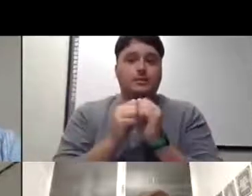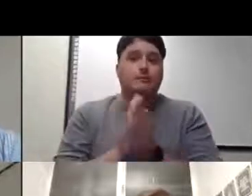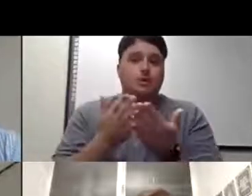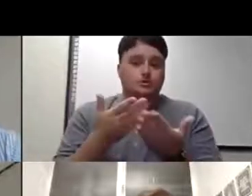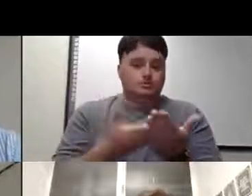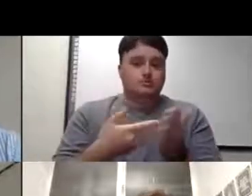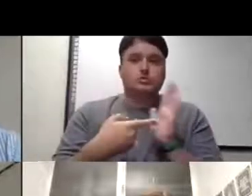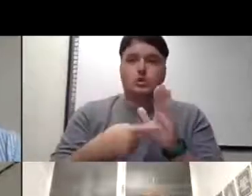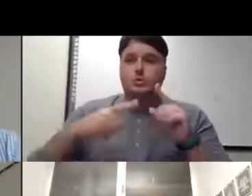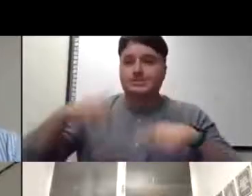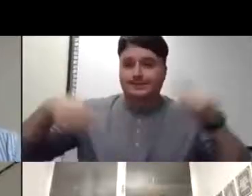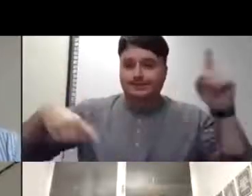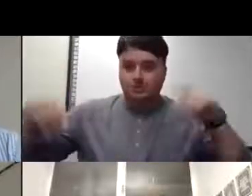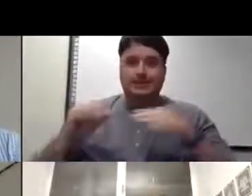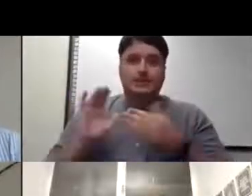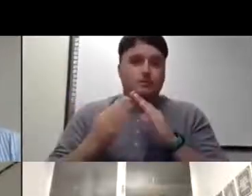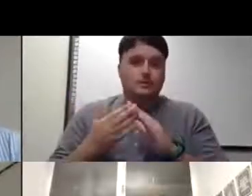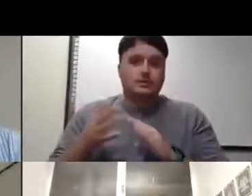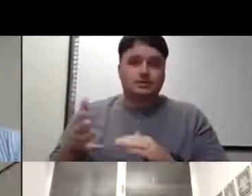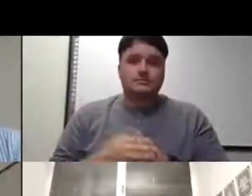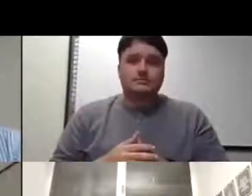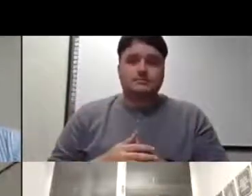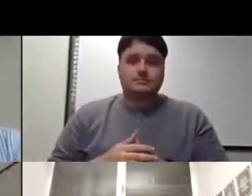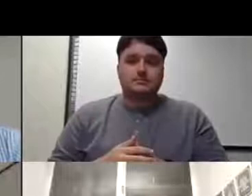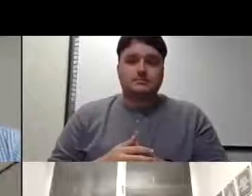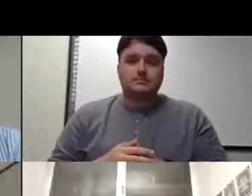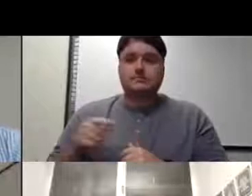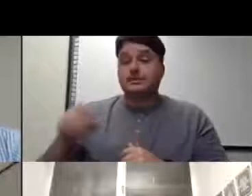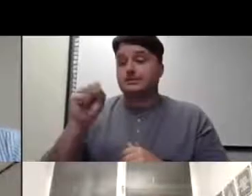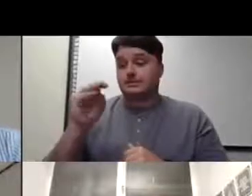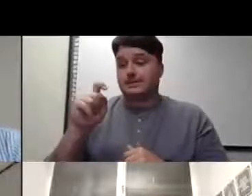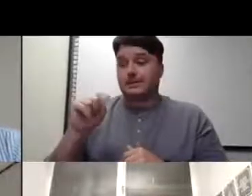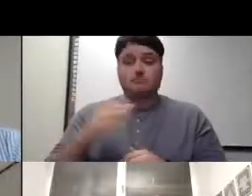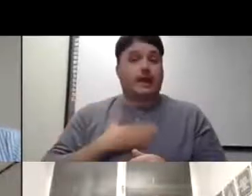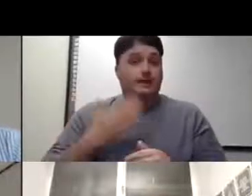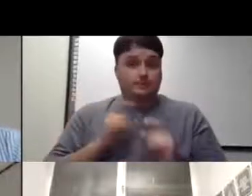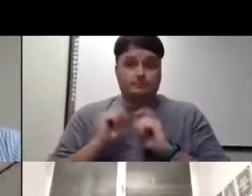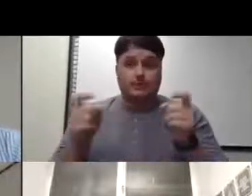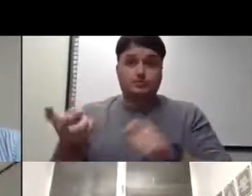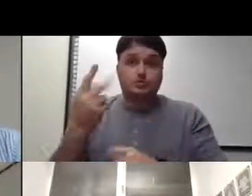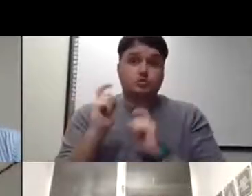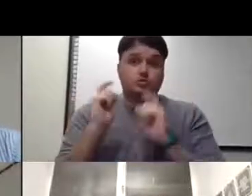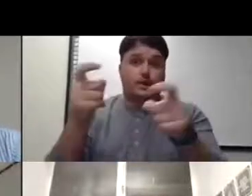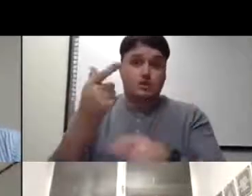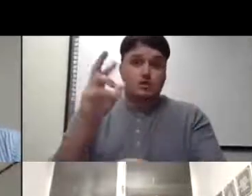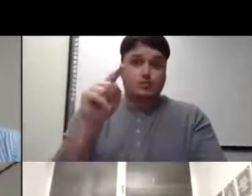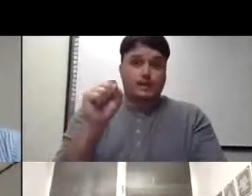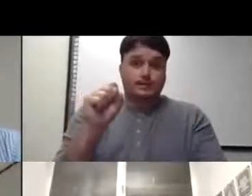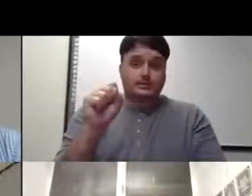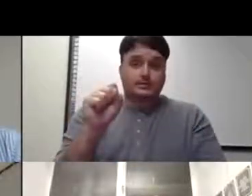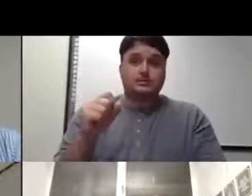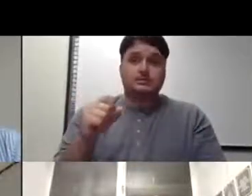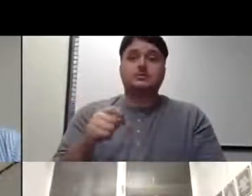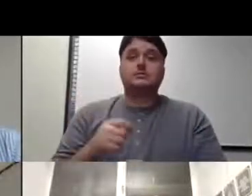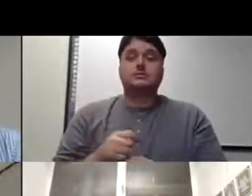reflect the diversity in our community. And so SMETA was happy to provide those 2 grants to Mary Lina and